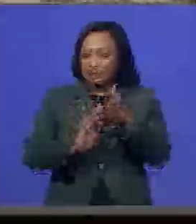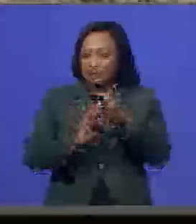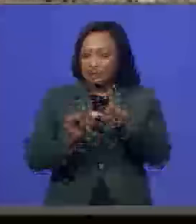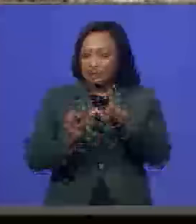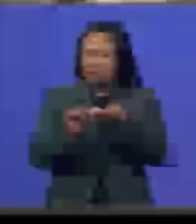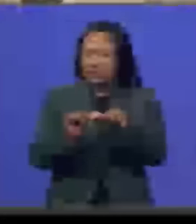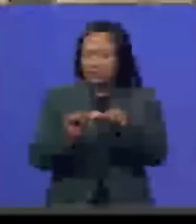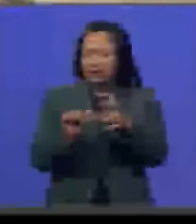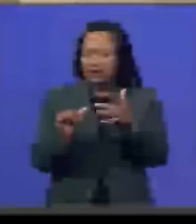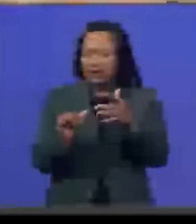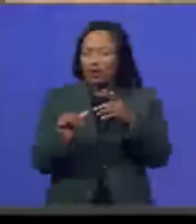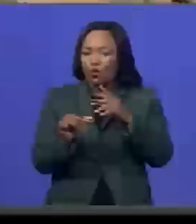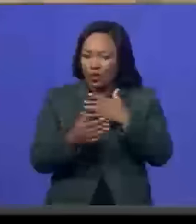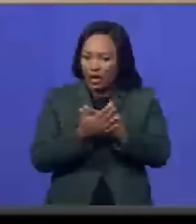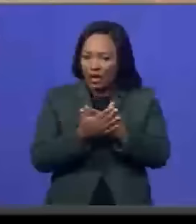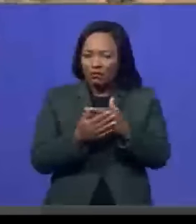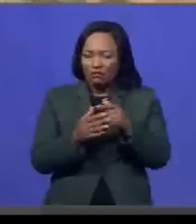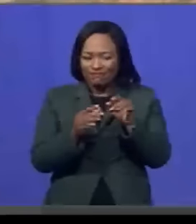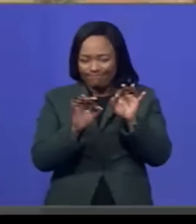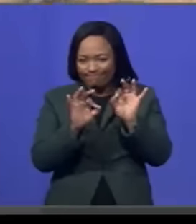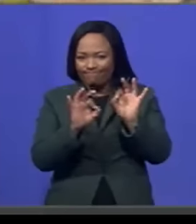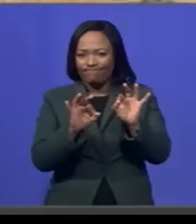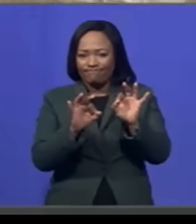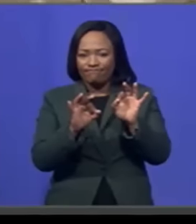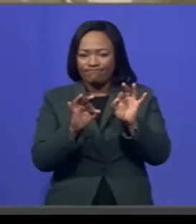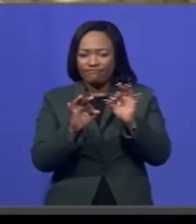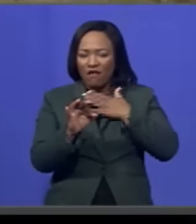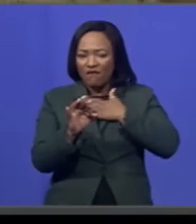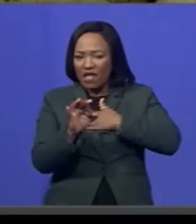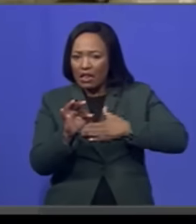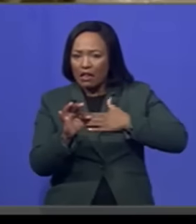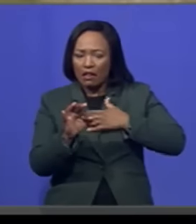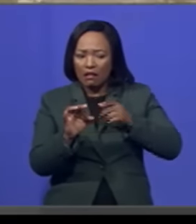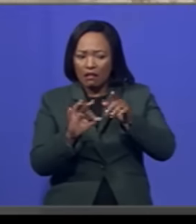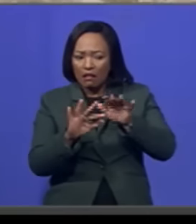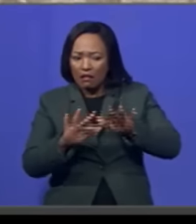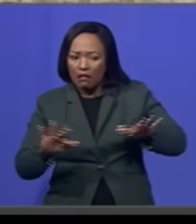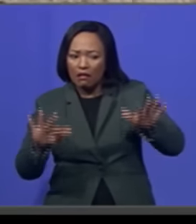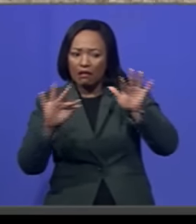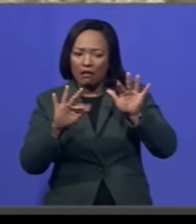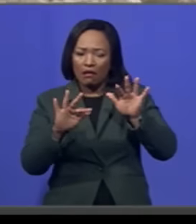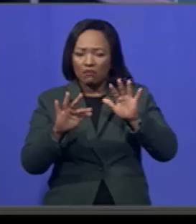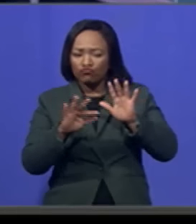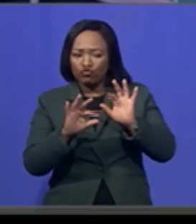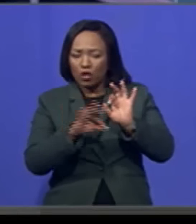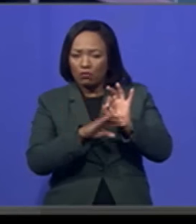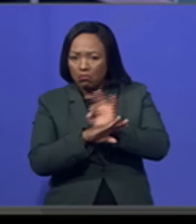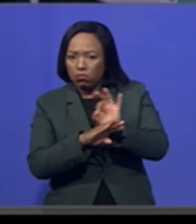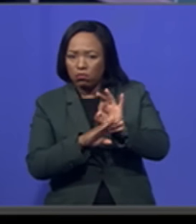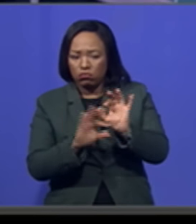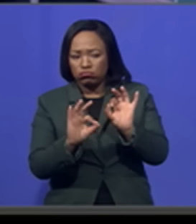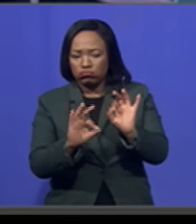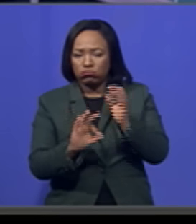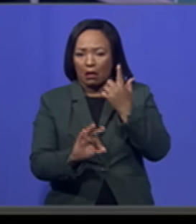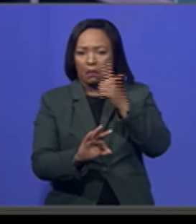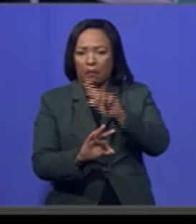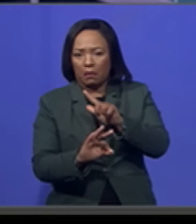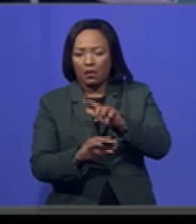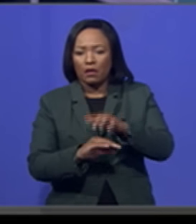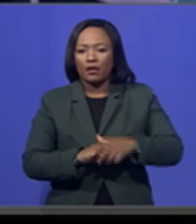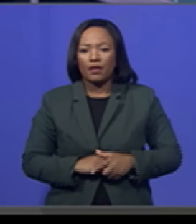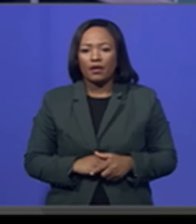can get the an actual feeling for us to be able to plan better. I know that we are sitting with the challenges